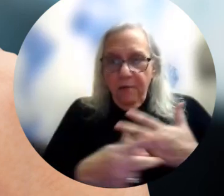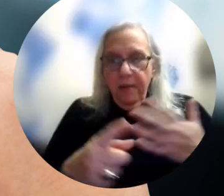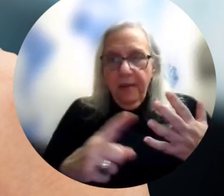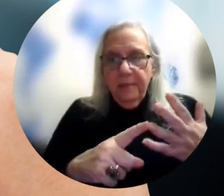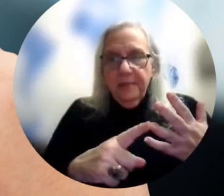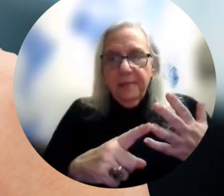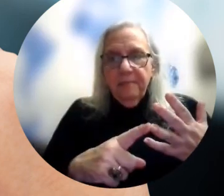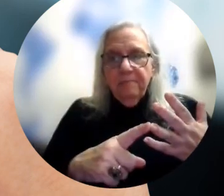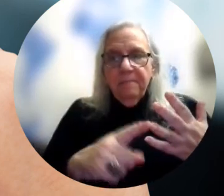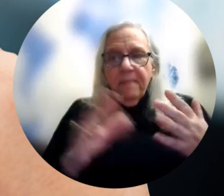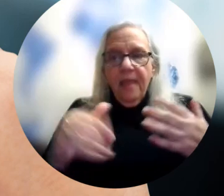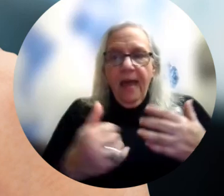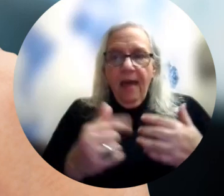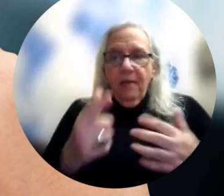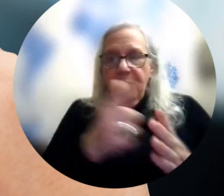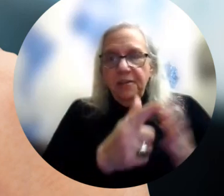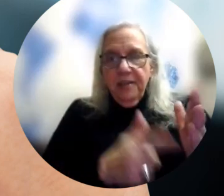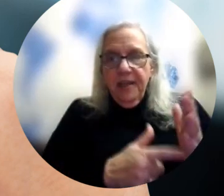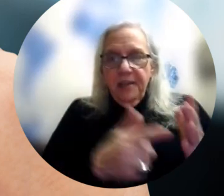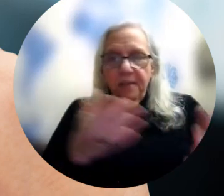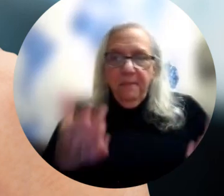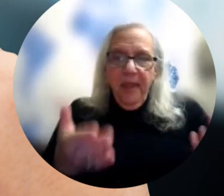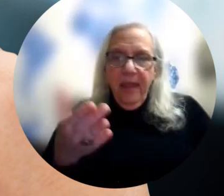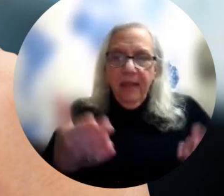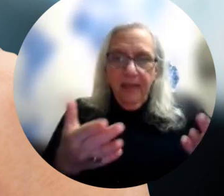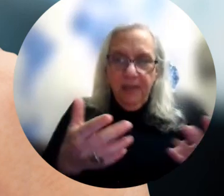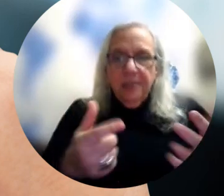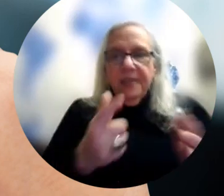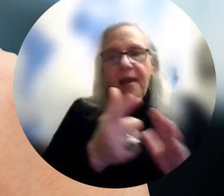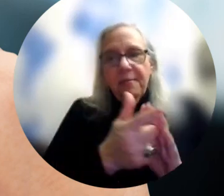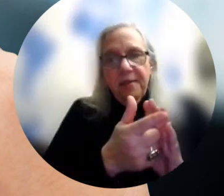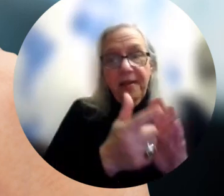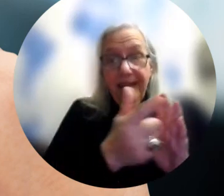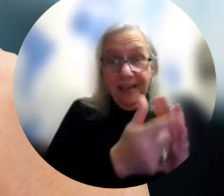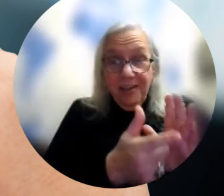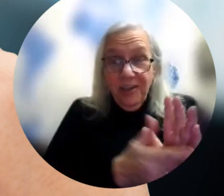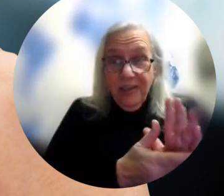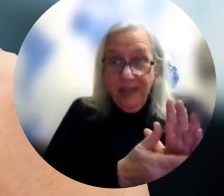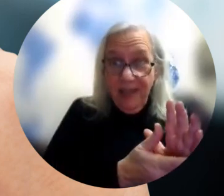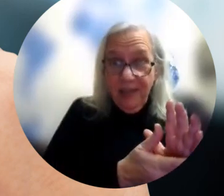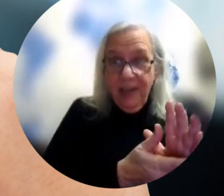these programs, how legislation